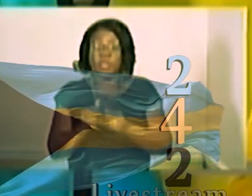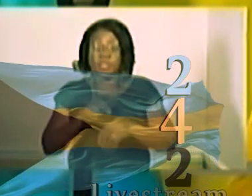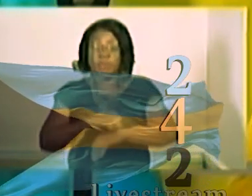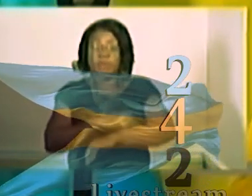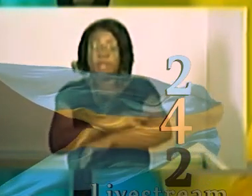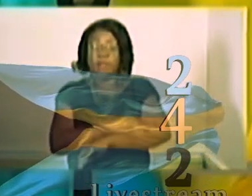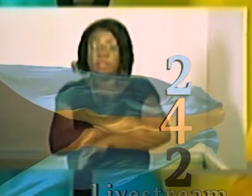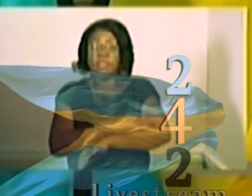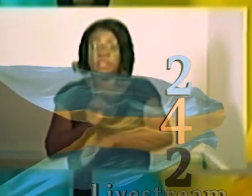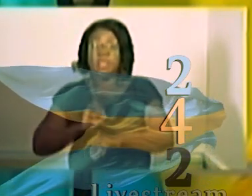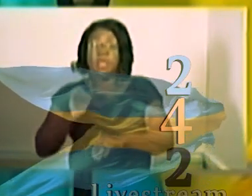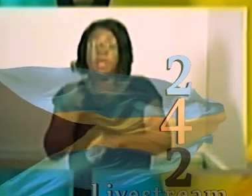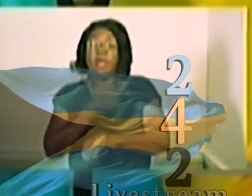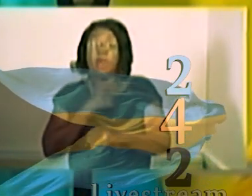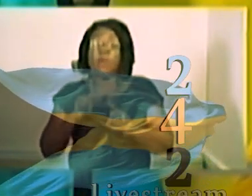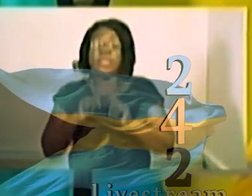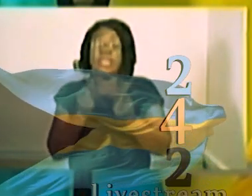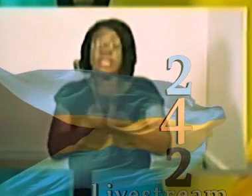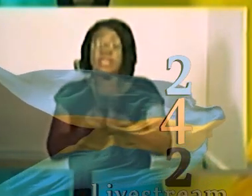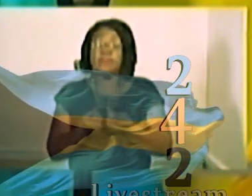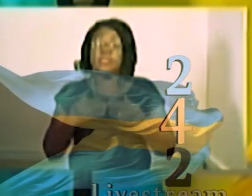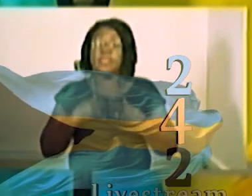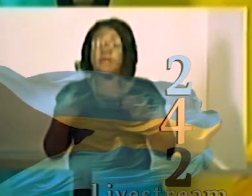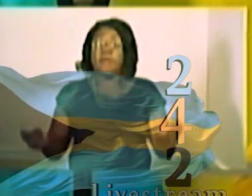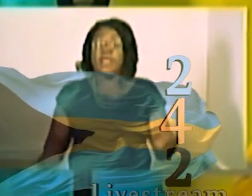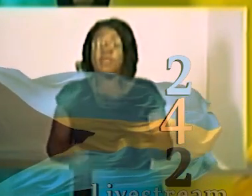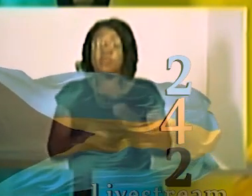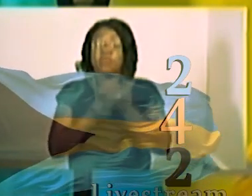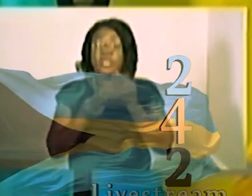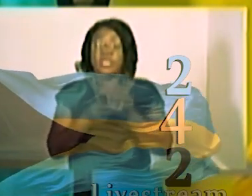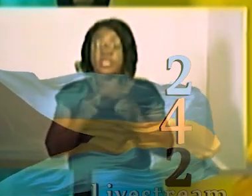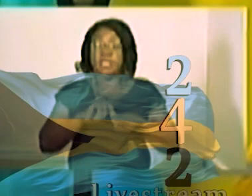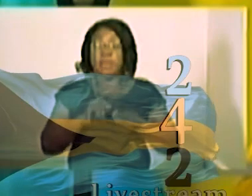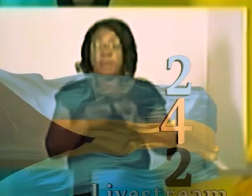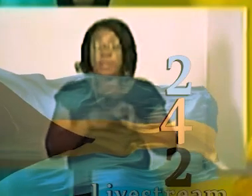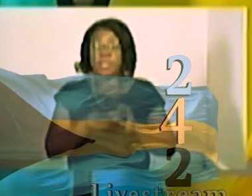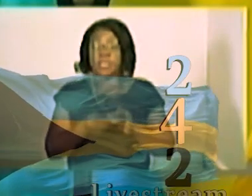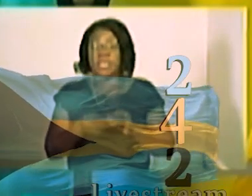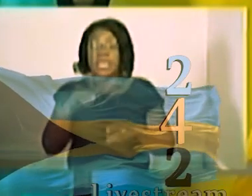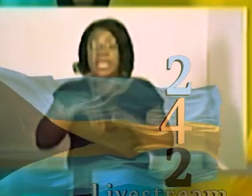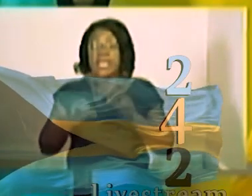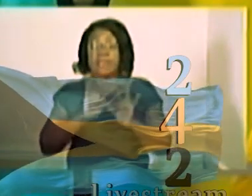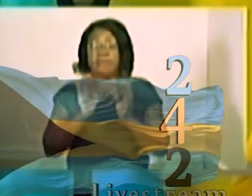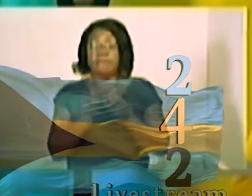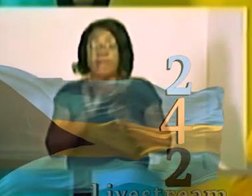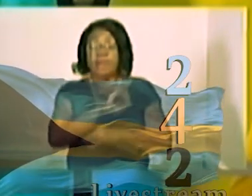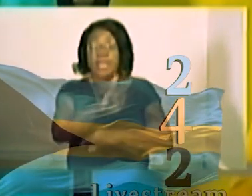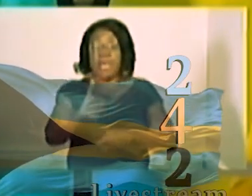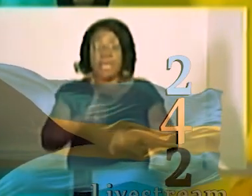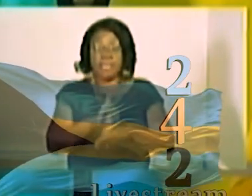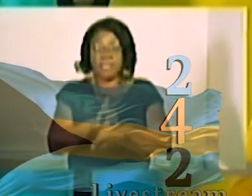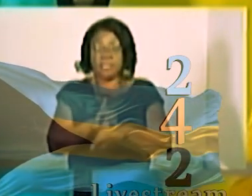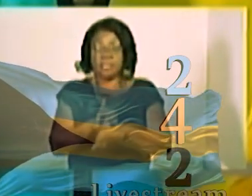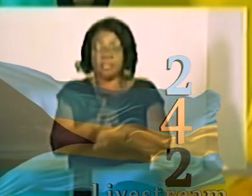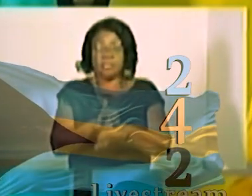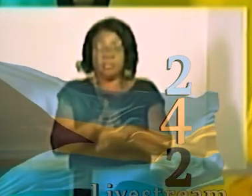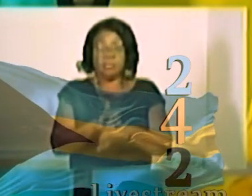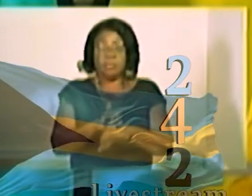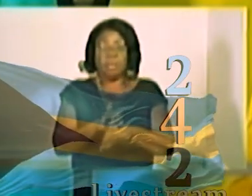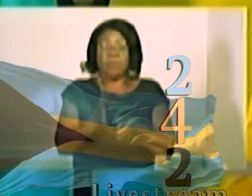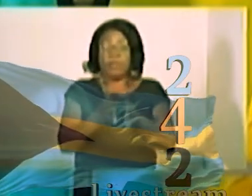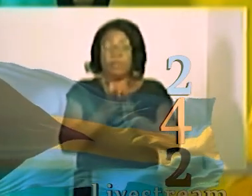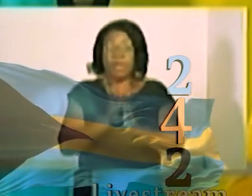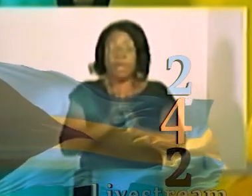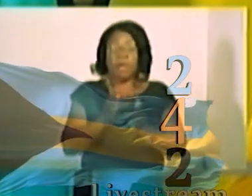cases, our teams have increased in numbers, particularly in the Family Islands. I'll